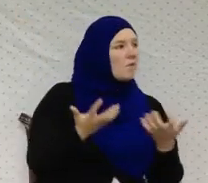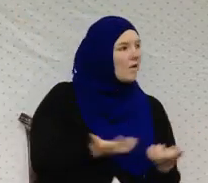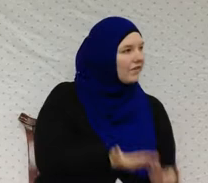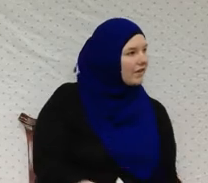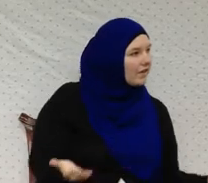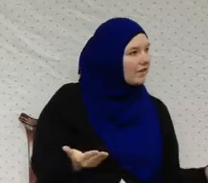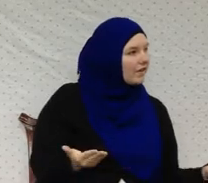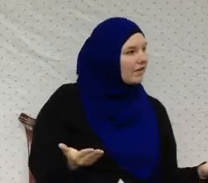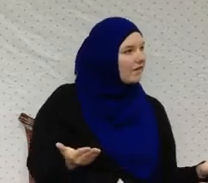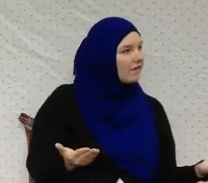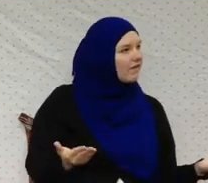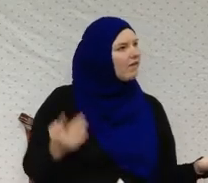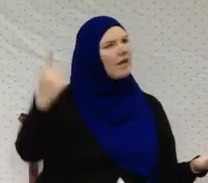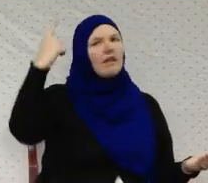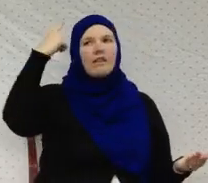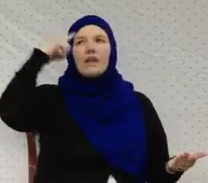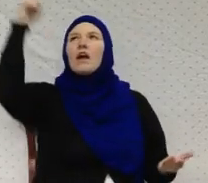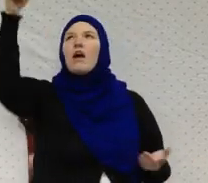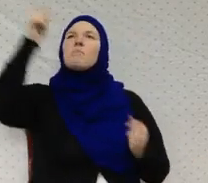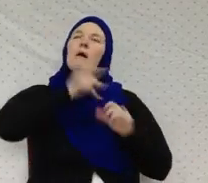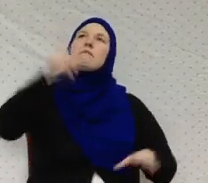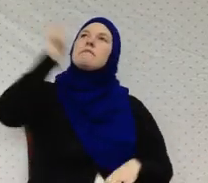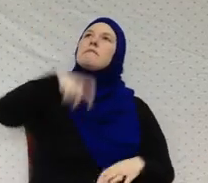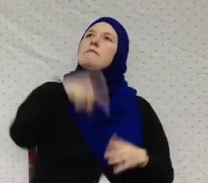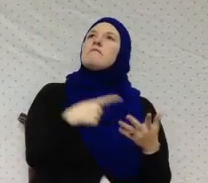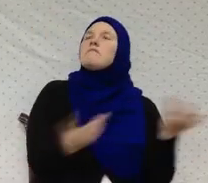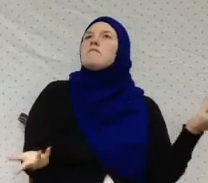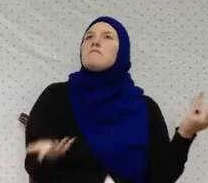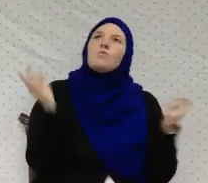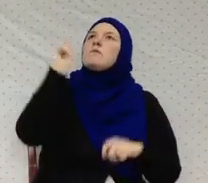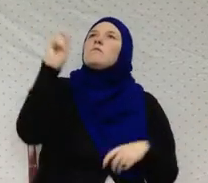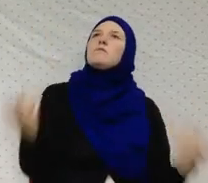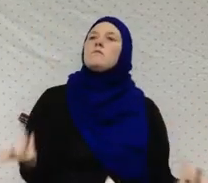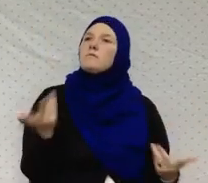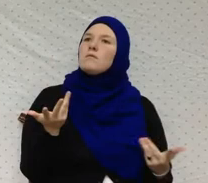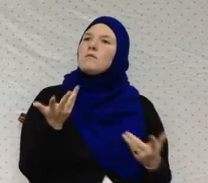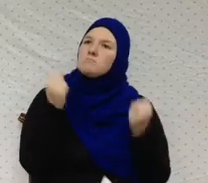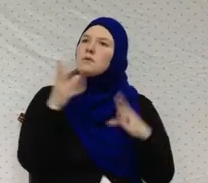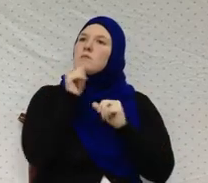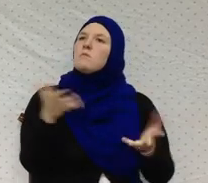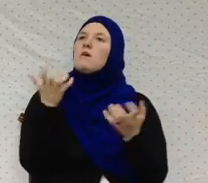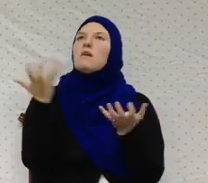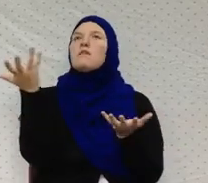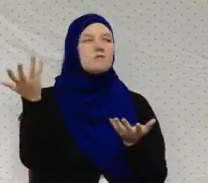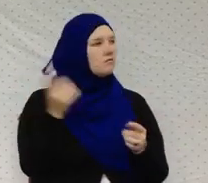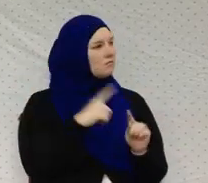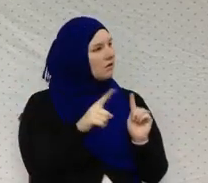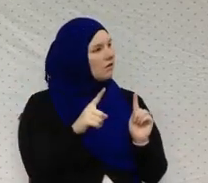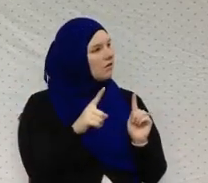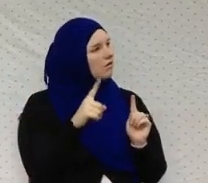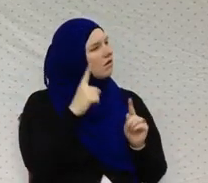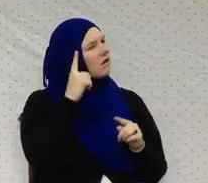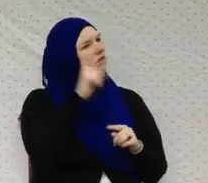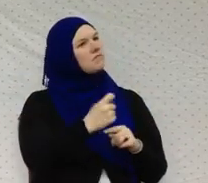everything we want, thinking that He must oblige and do it now or yesterday. So we need to ask